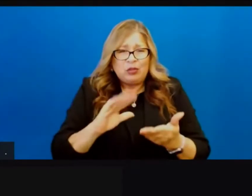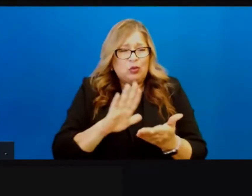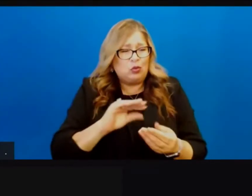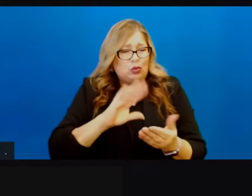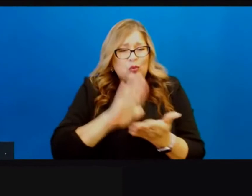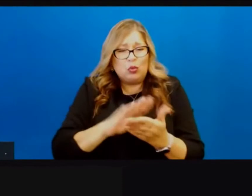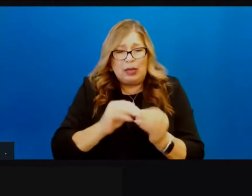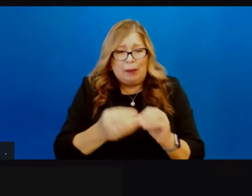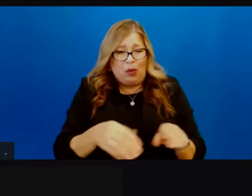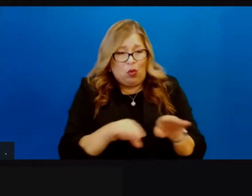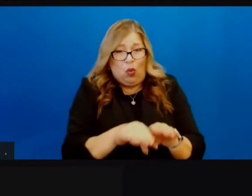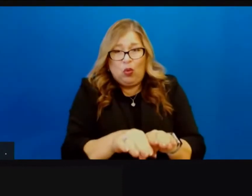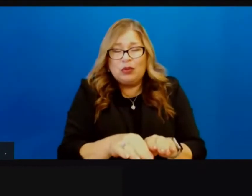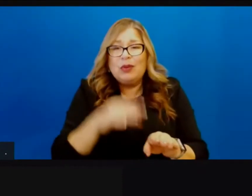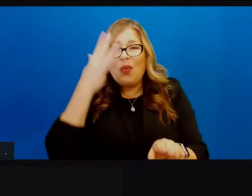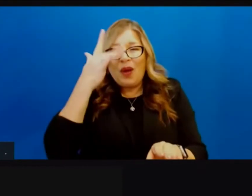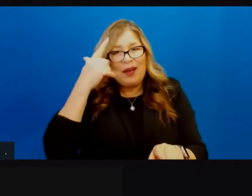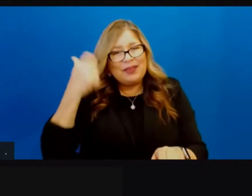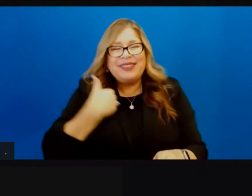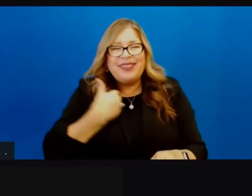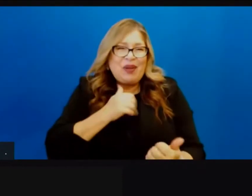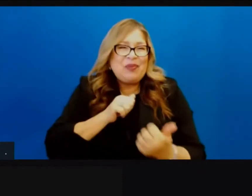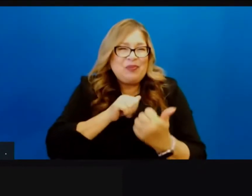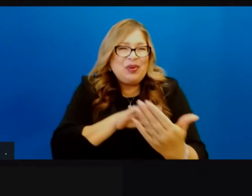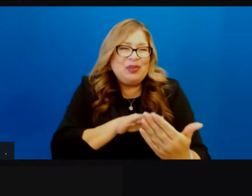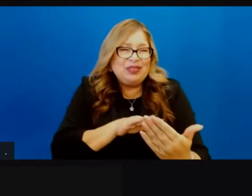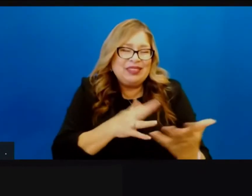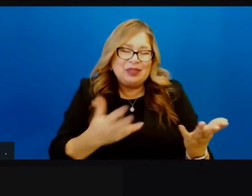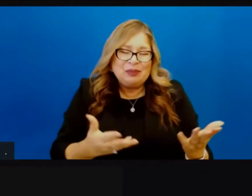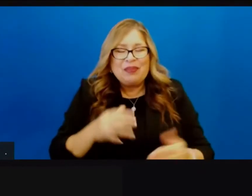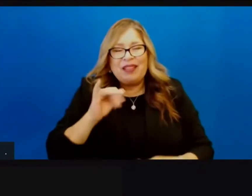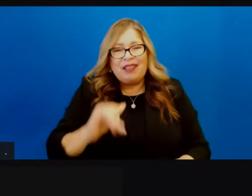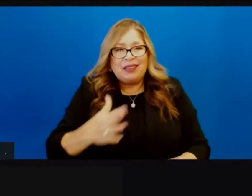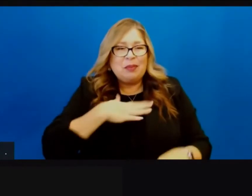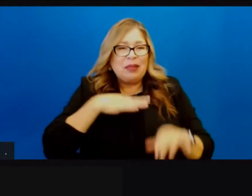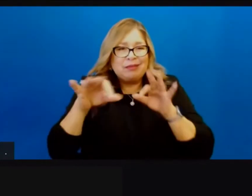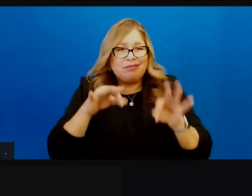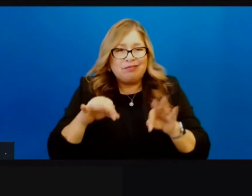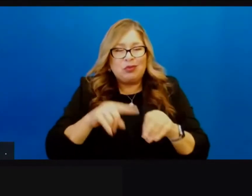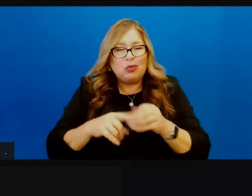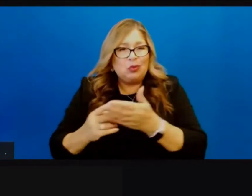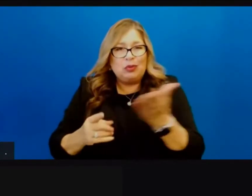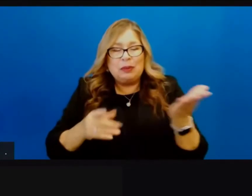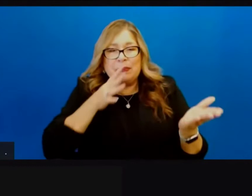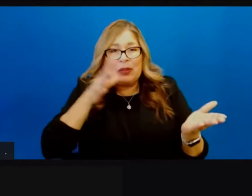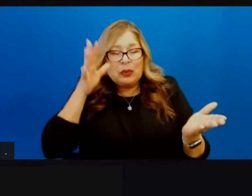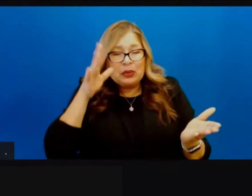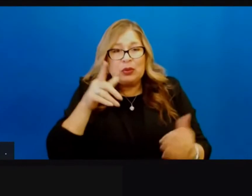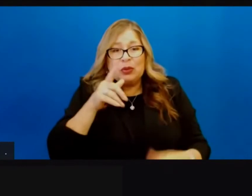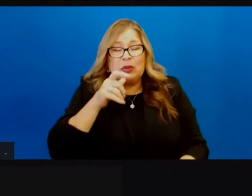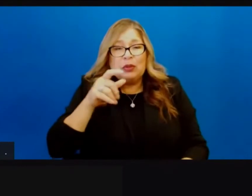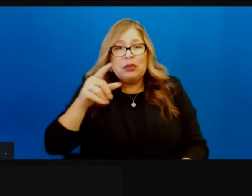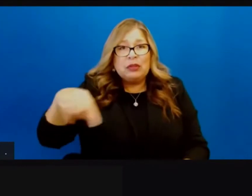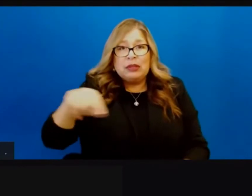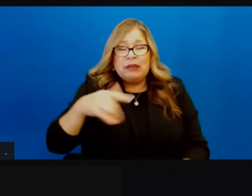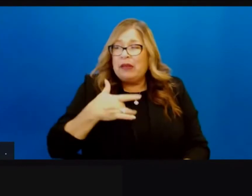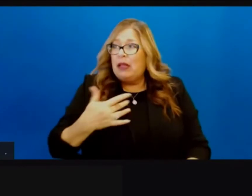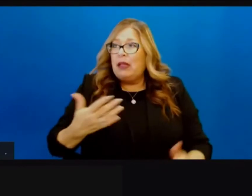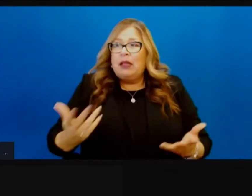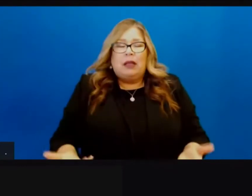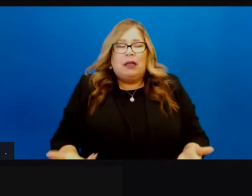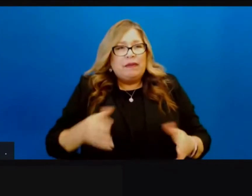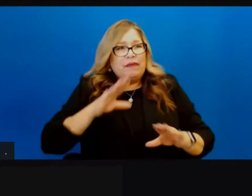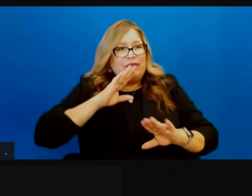to the approach that we've had. So that is the explanation to those parents who are maybe feeling